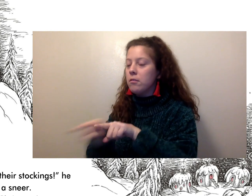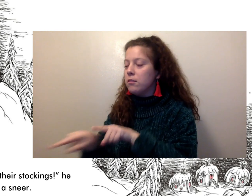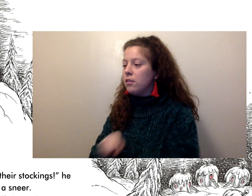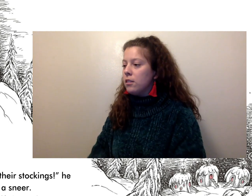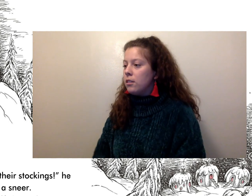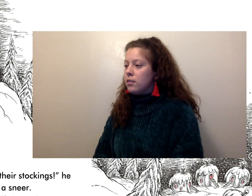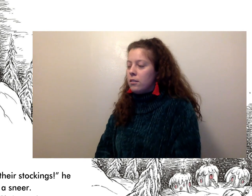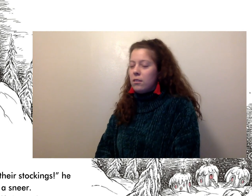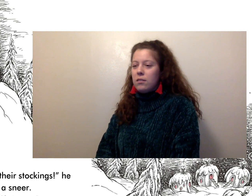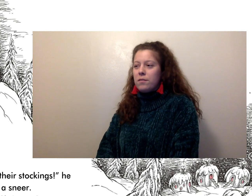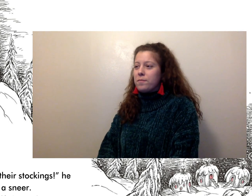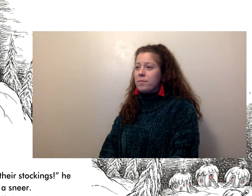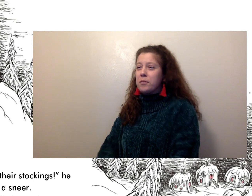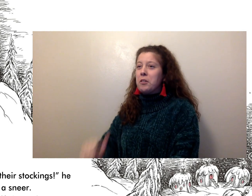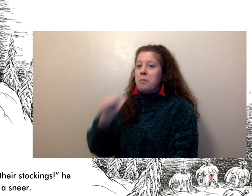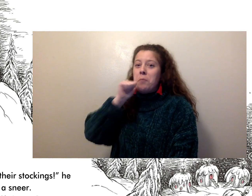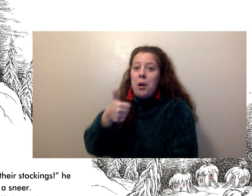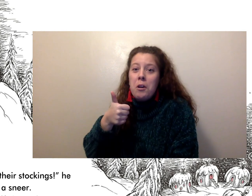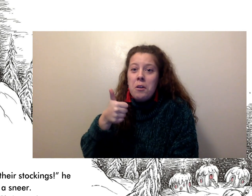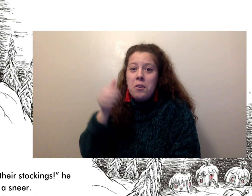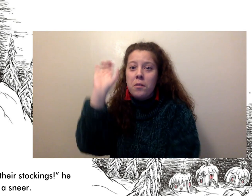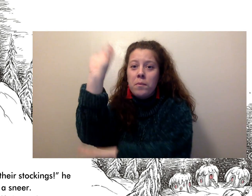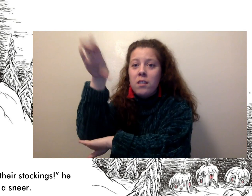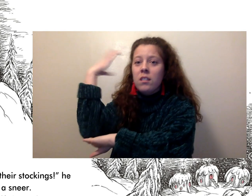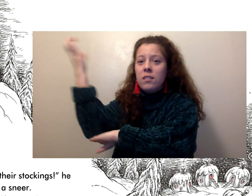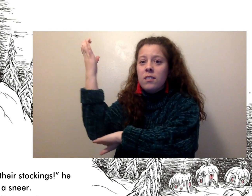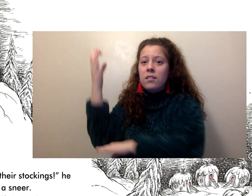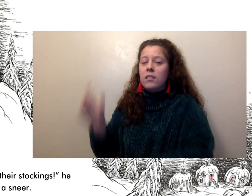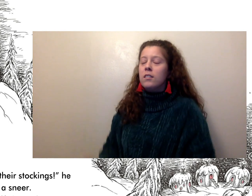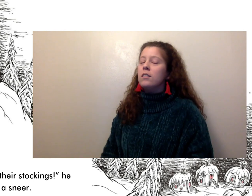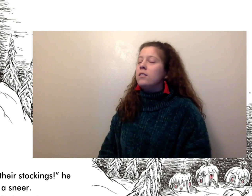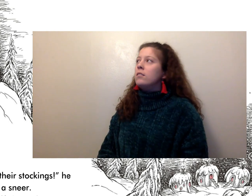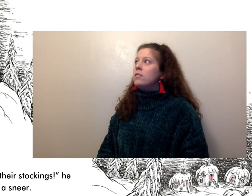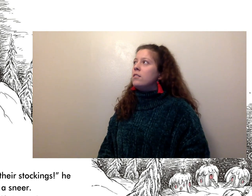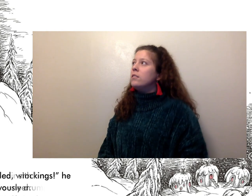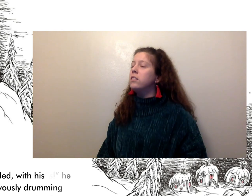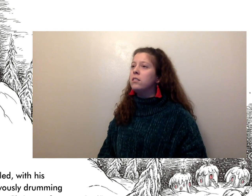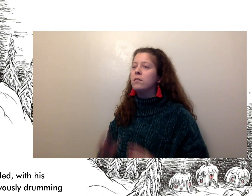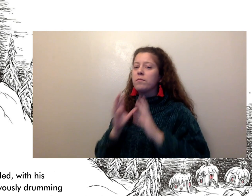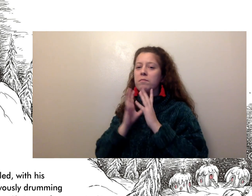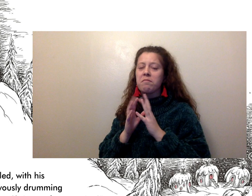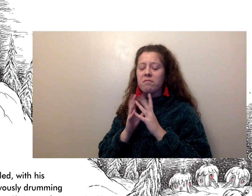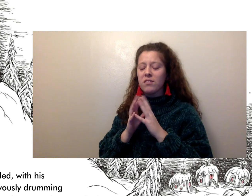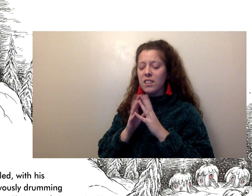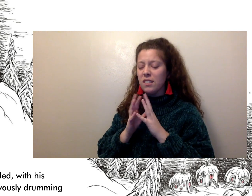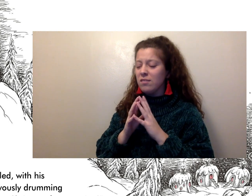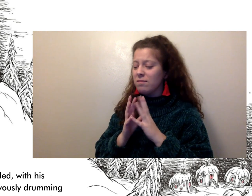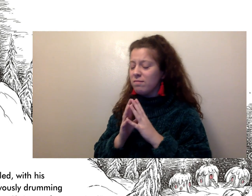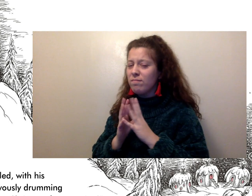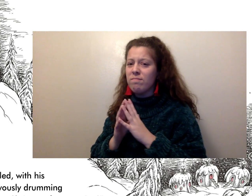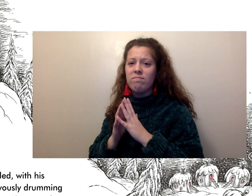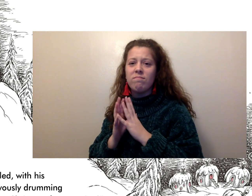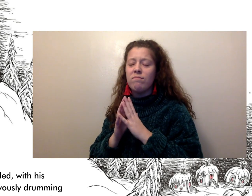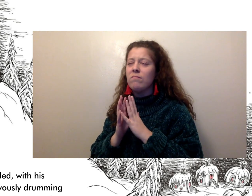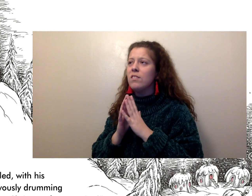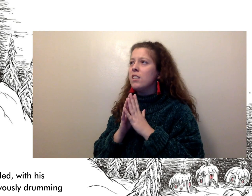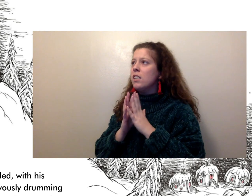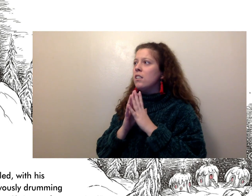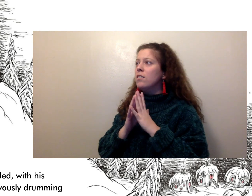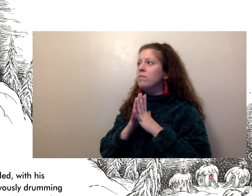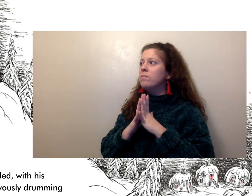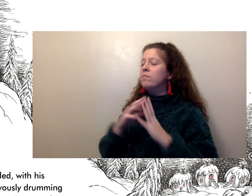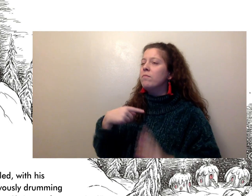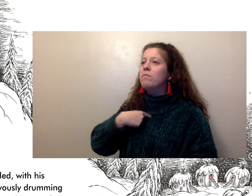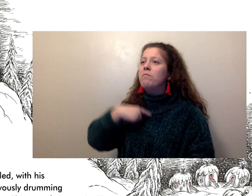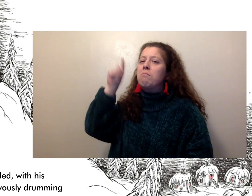practically here. Then he growled with his Grinch fingers nervously drumming, I must find a way